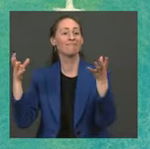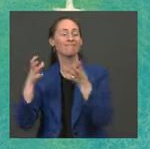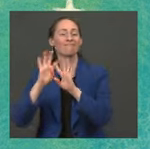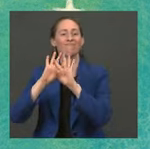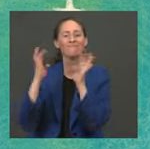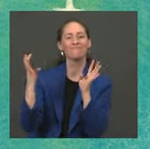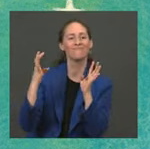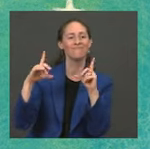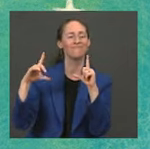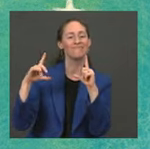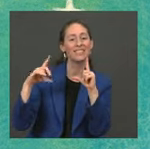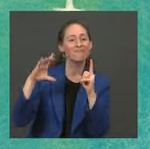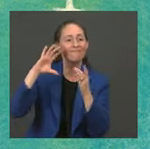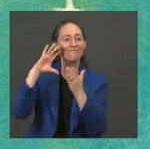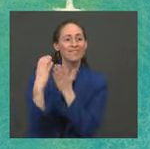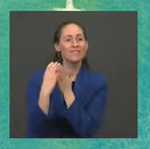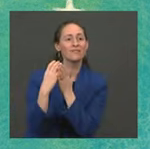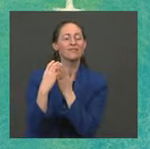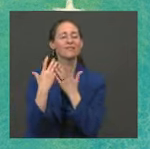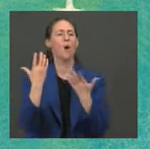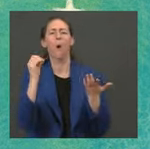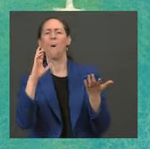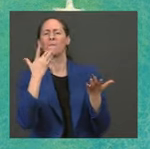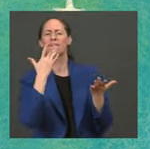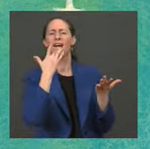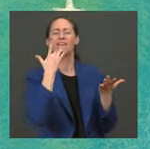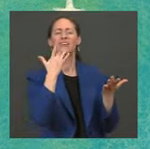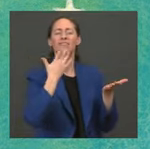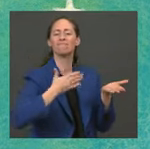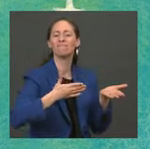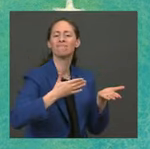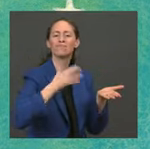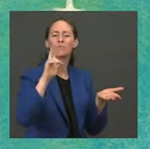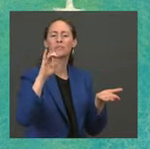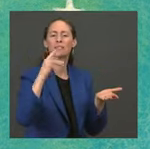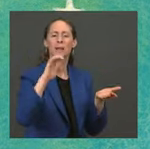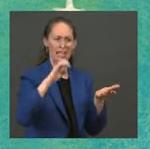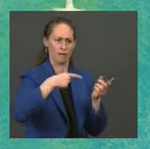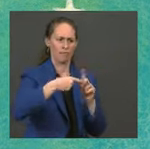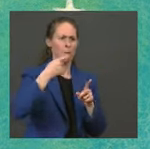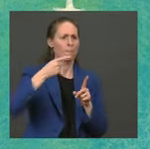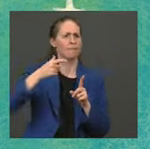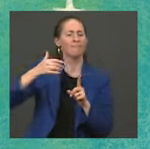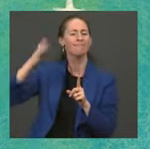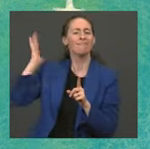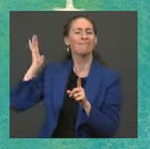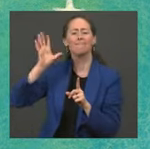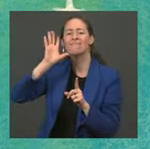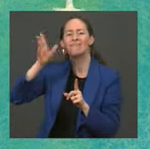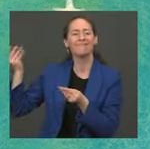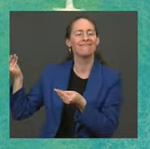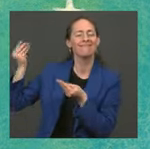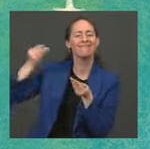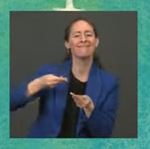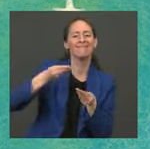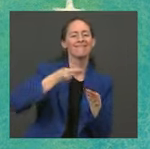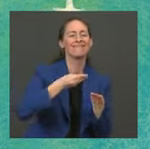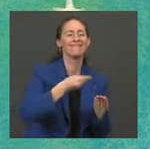right back to baking with your grandma when you were just a little kid. So I'm sure that we all have a lot of those